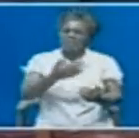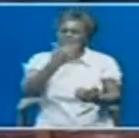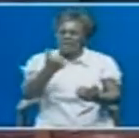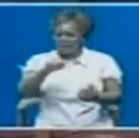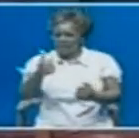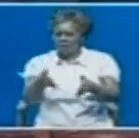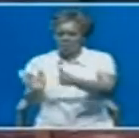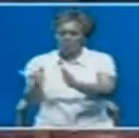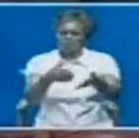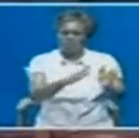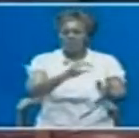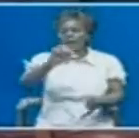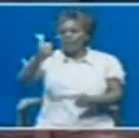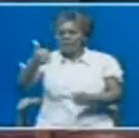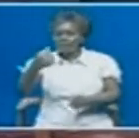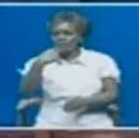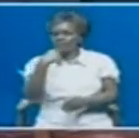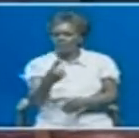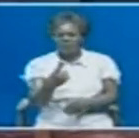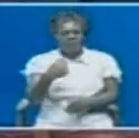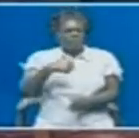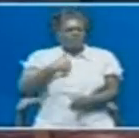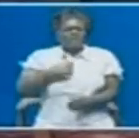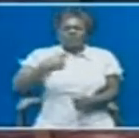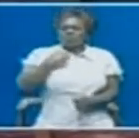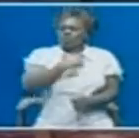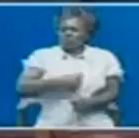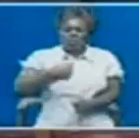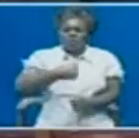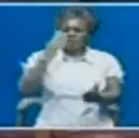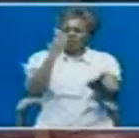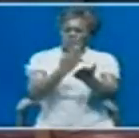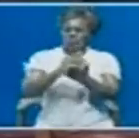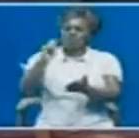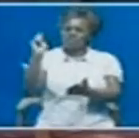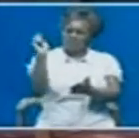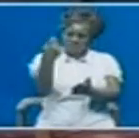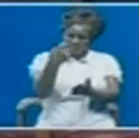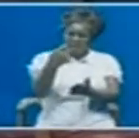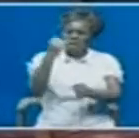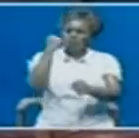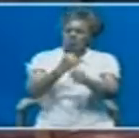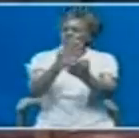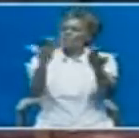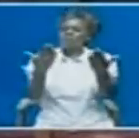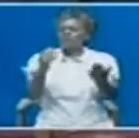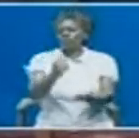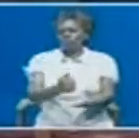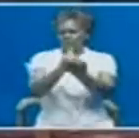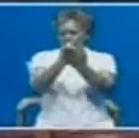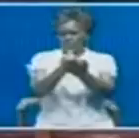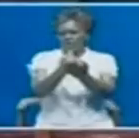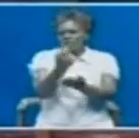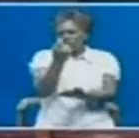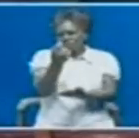chance. Dr. Mutuku Musili says, I feel sorry for this guy. Can Kenyans do something to help him, even a bit